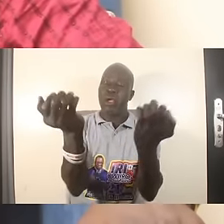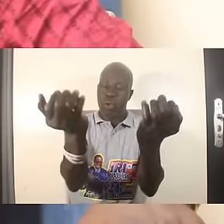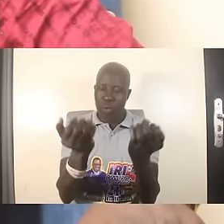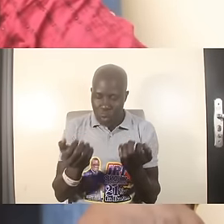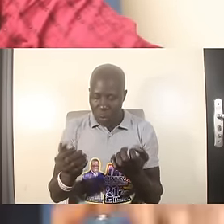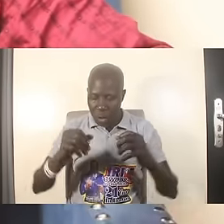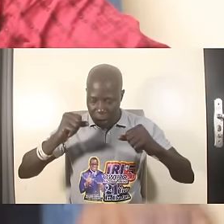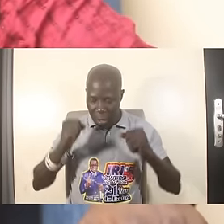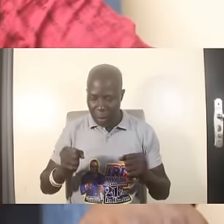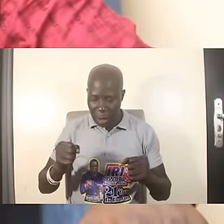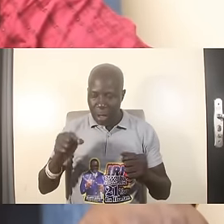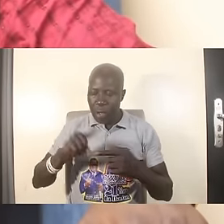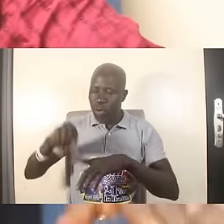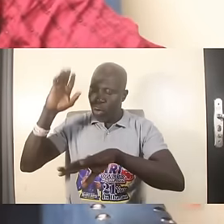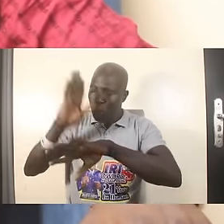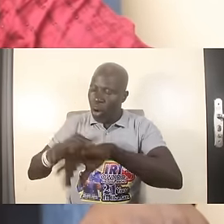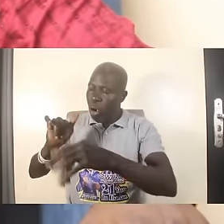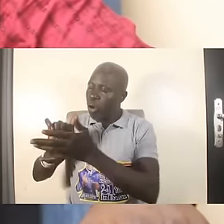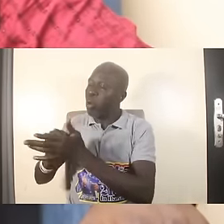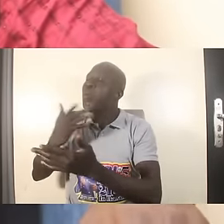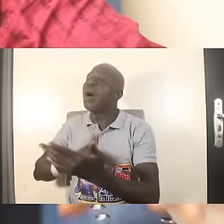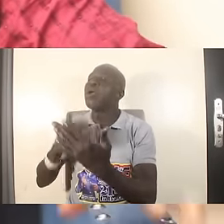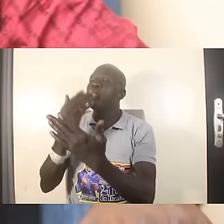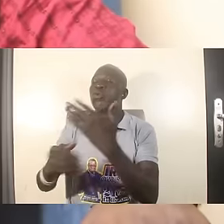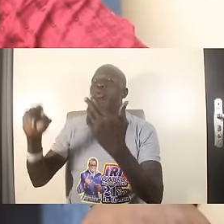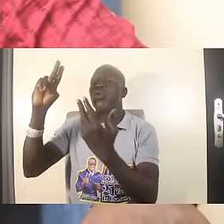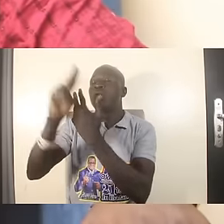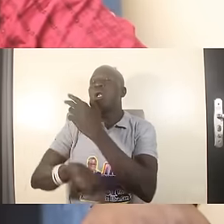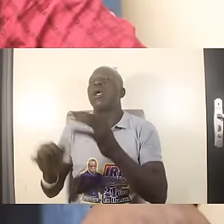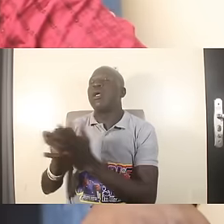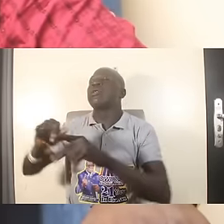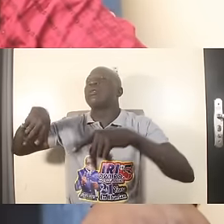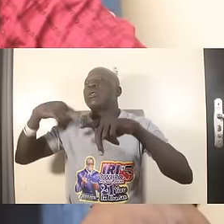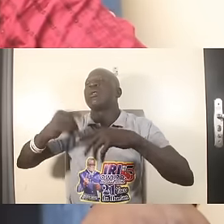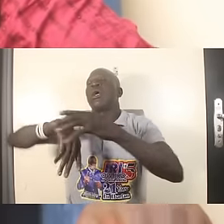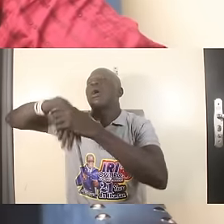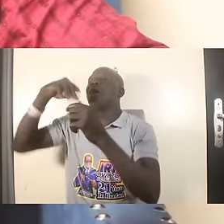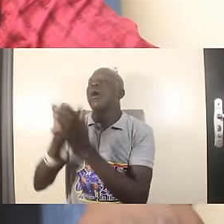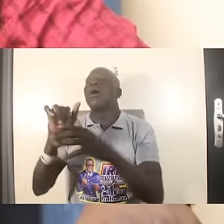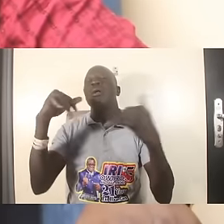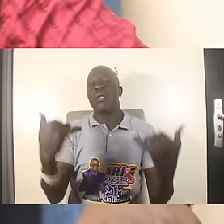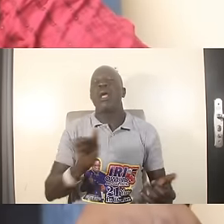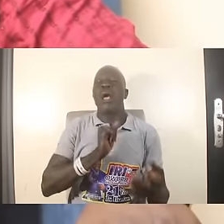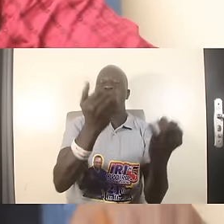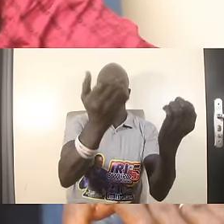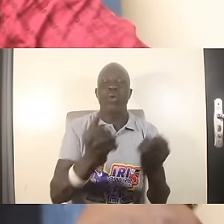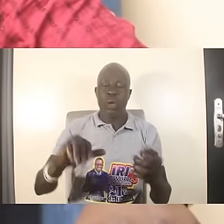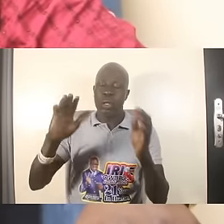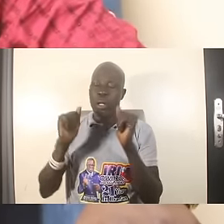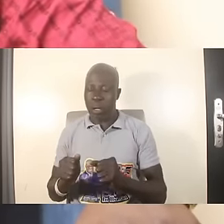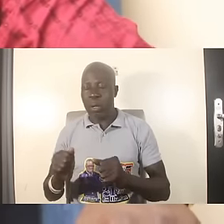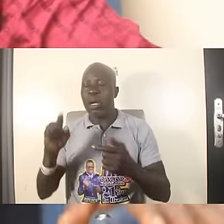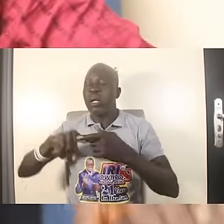agbara. Ti o pere aye me jade o kia kia mo fe